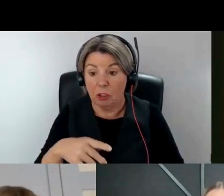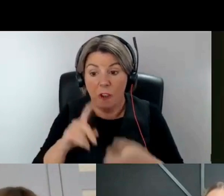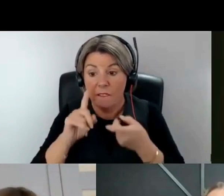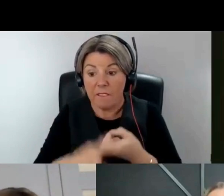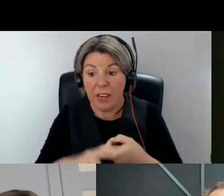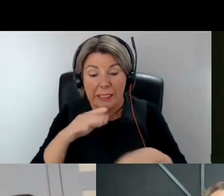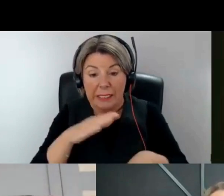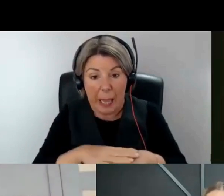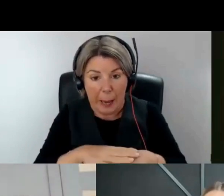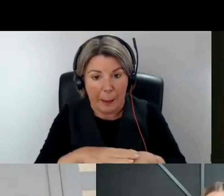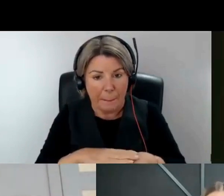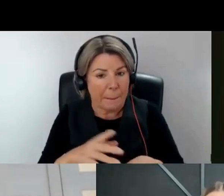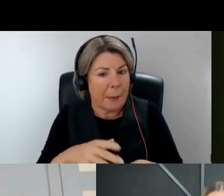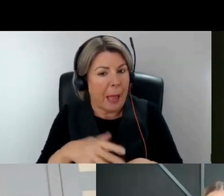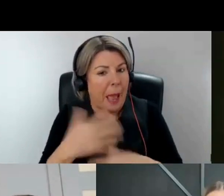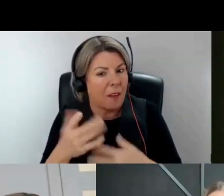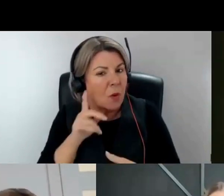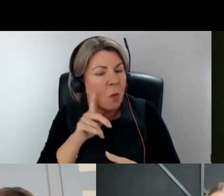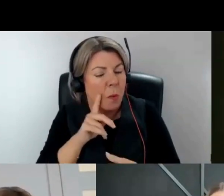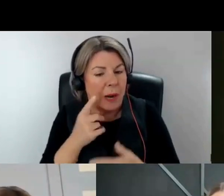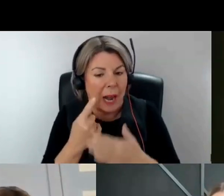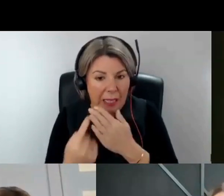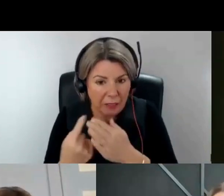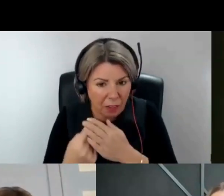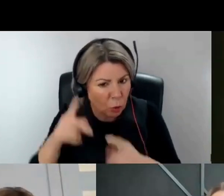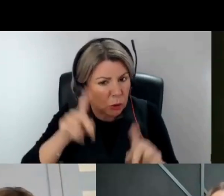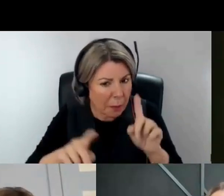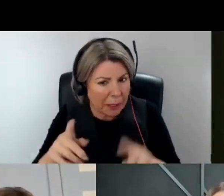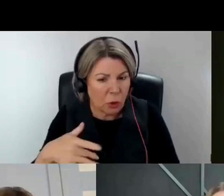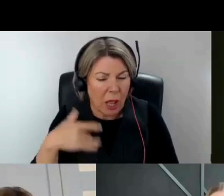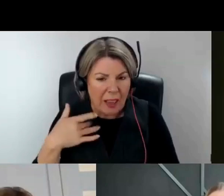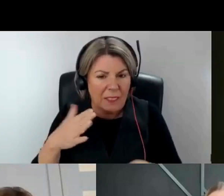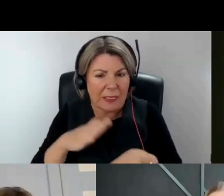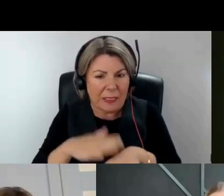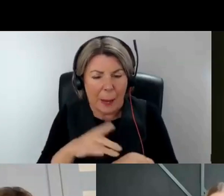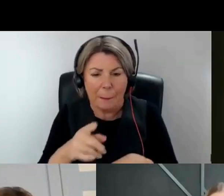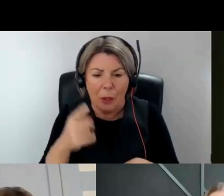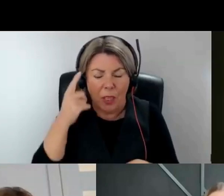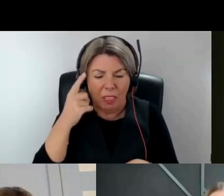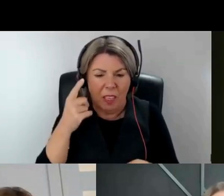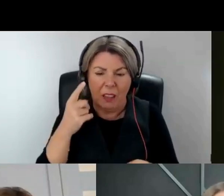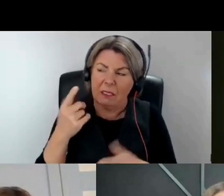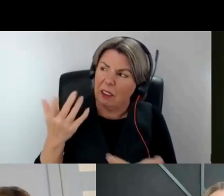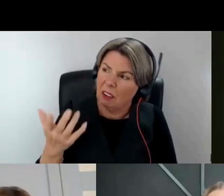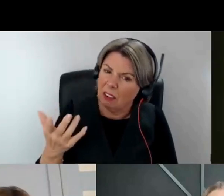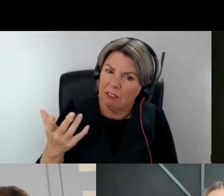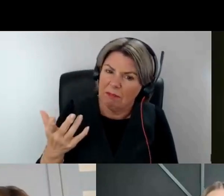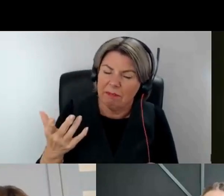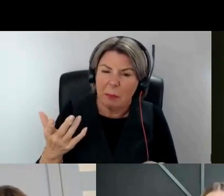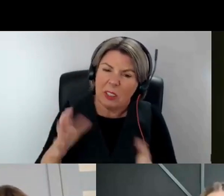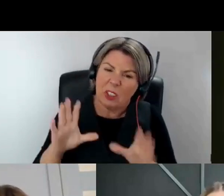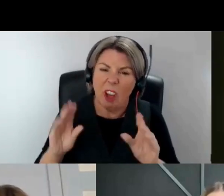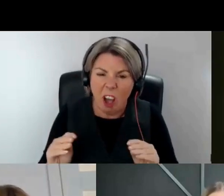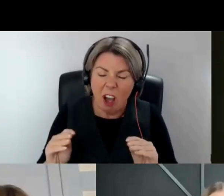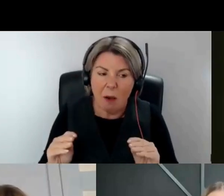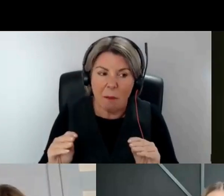is an individual. It depends what's going on in your life at the time that you might be considering coming off it. If you're in the middle of a